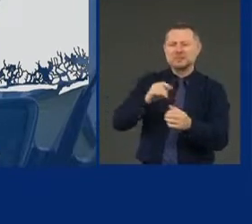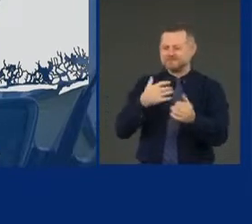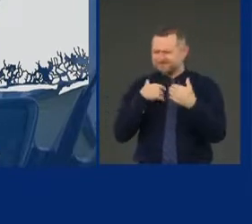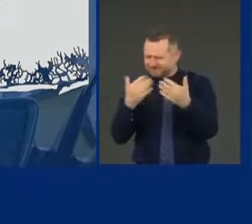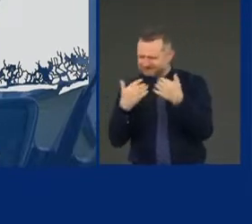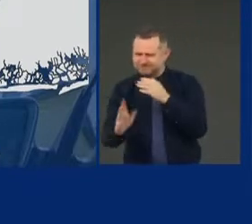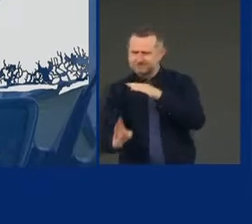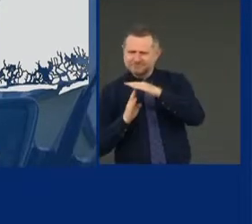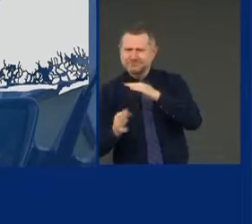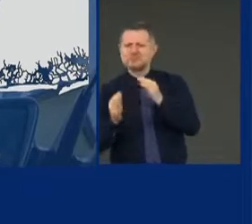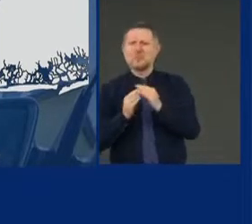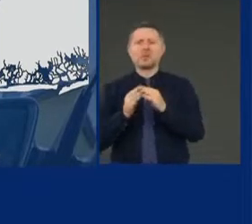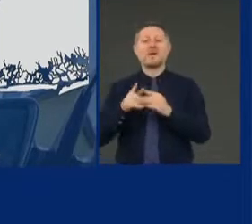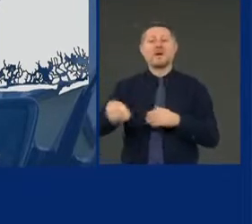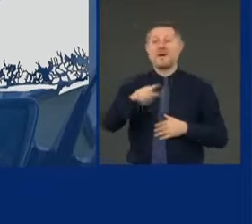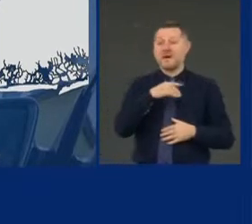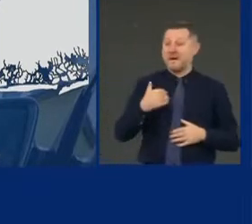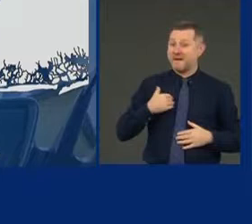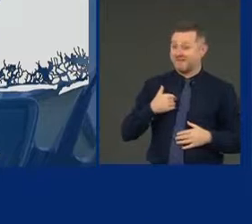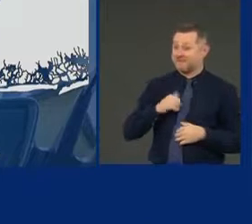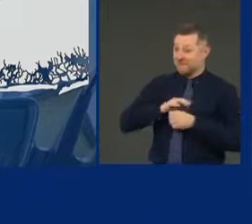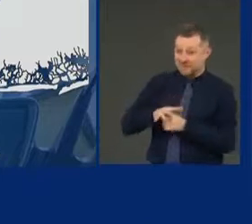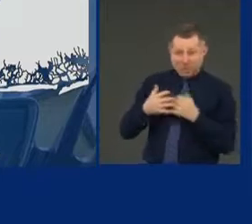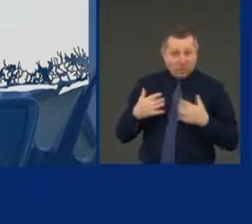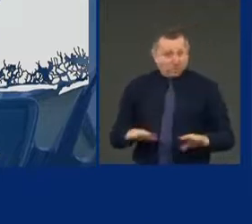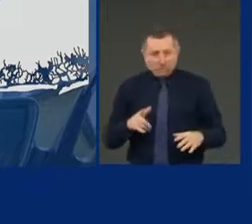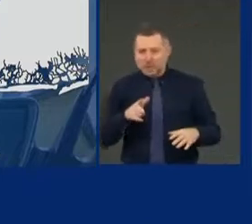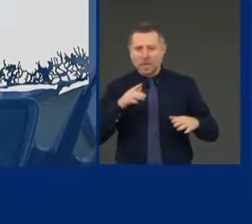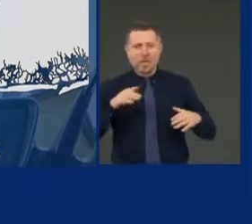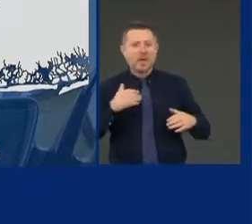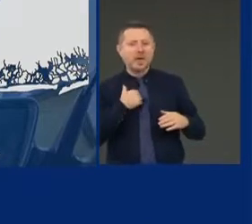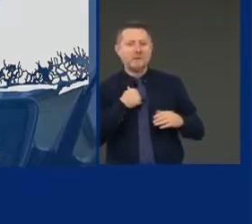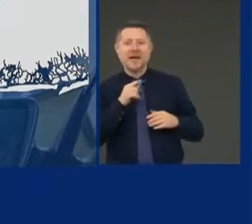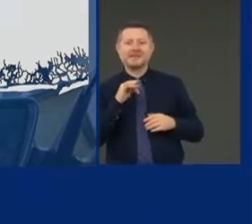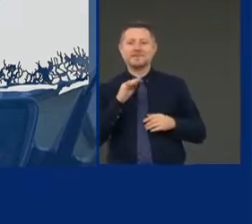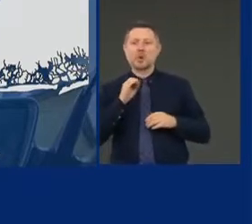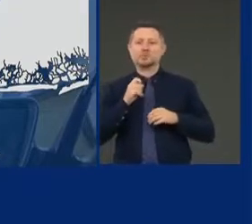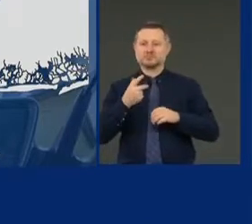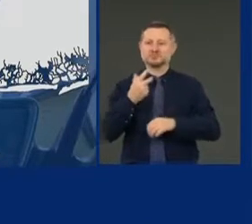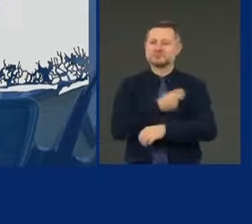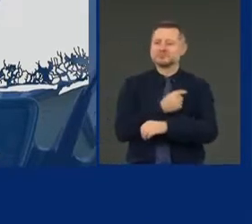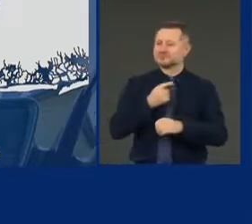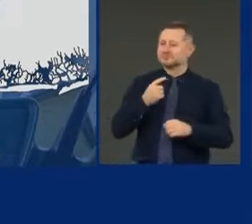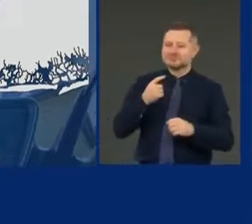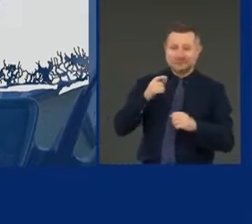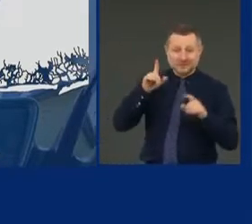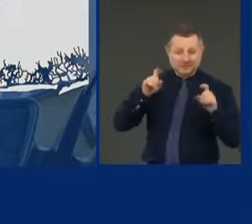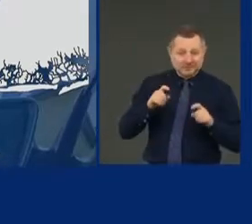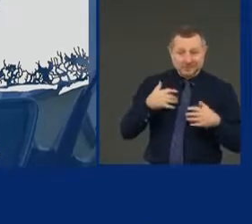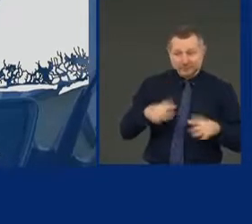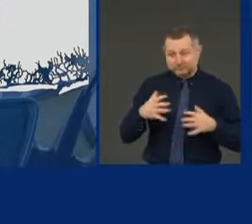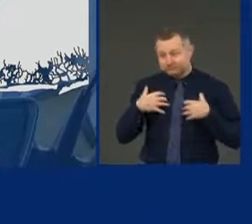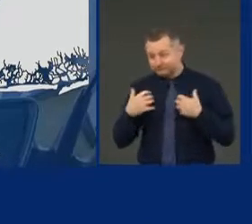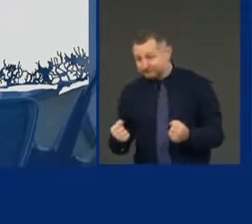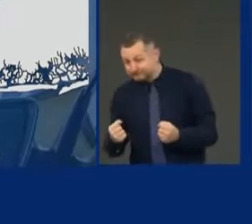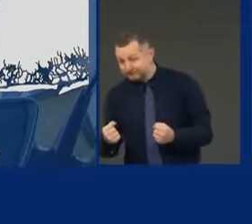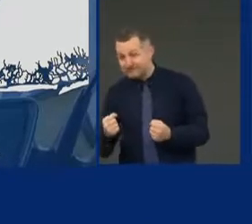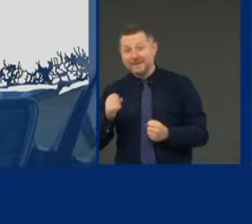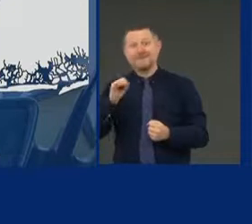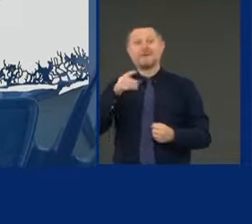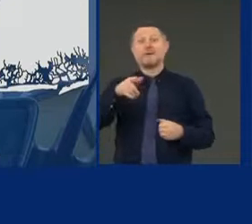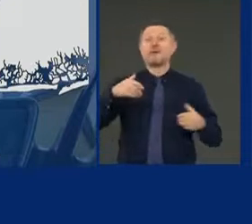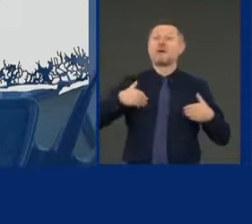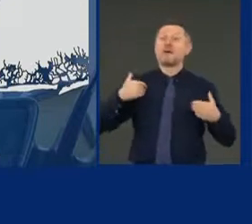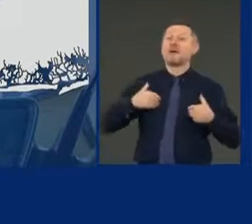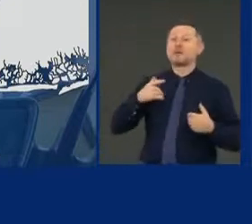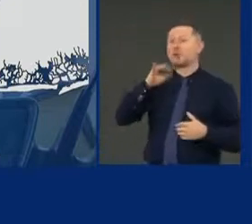possibly contagious. Even if you're a young superhero and you think you're immune from the virus, you can give